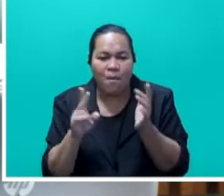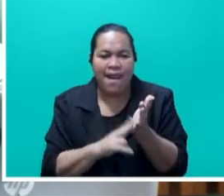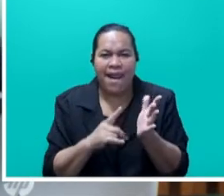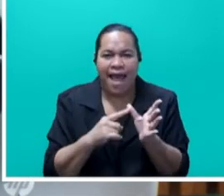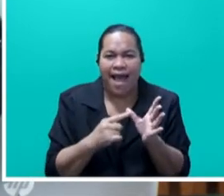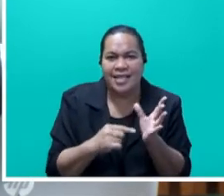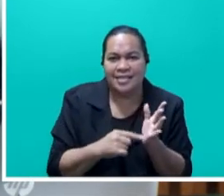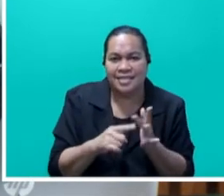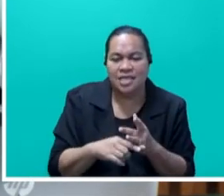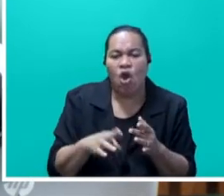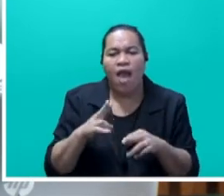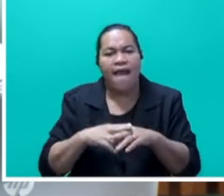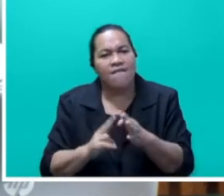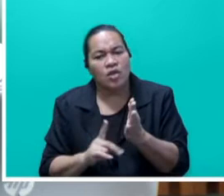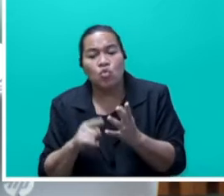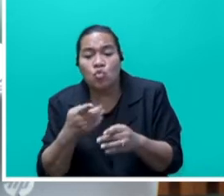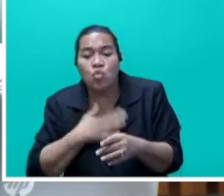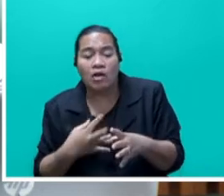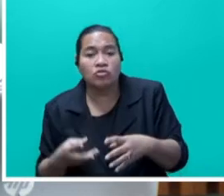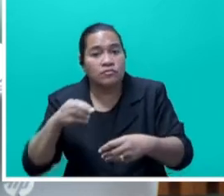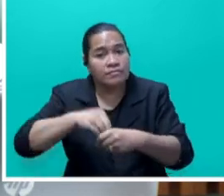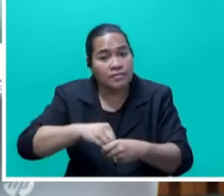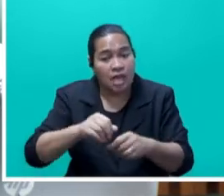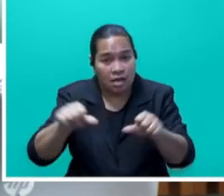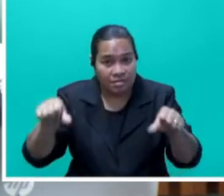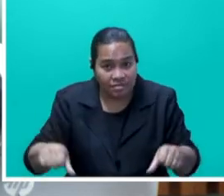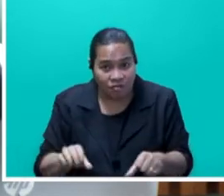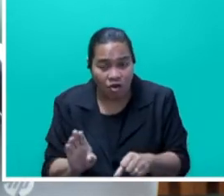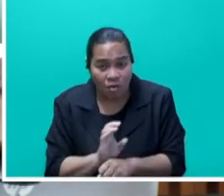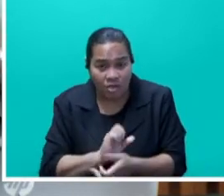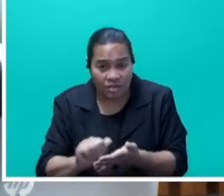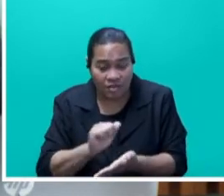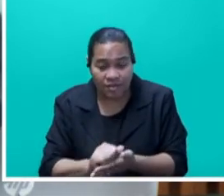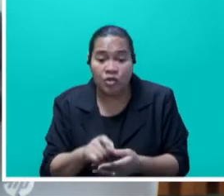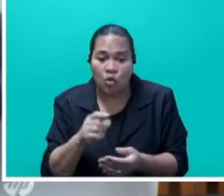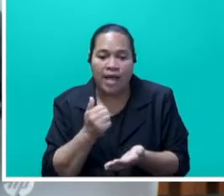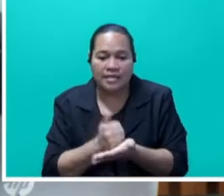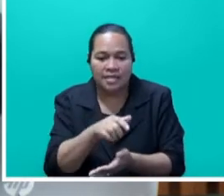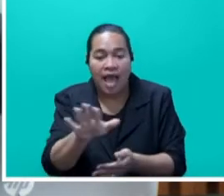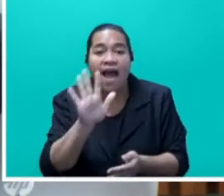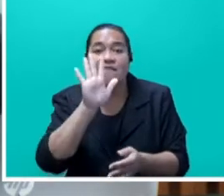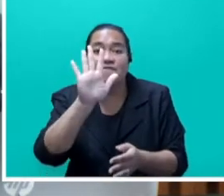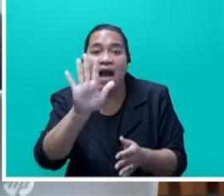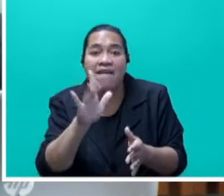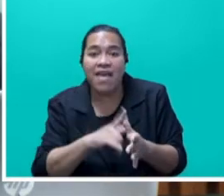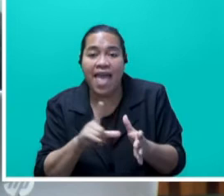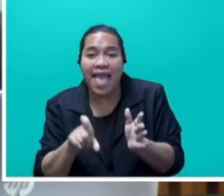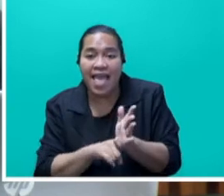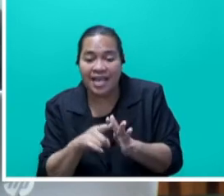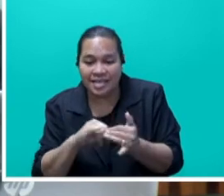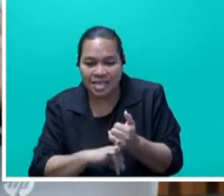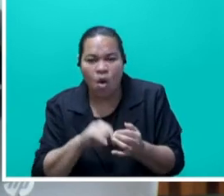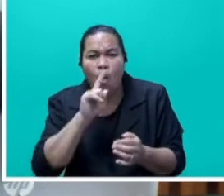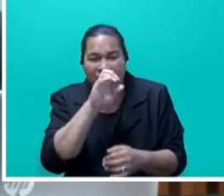FNU, who want to undertake commercial agriculture, to assist them in preparing 5 acres of the land at 1/10 of their